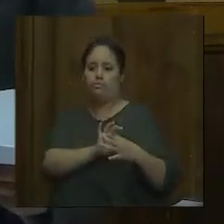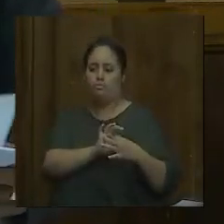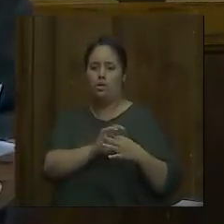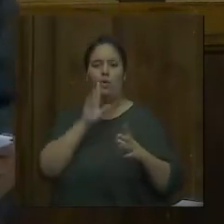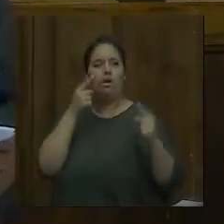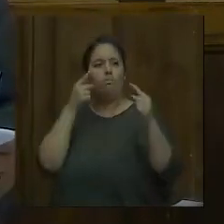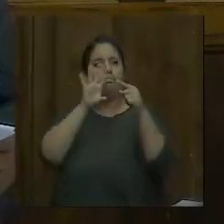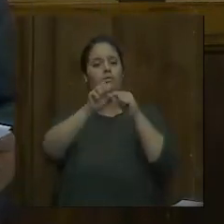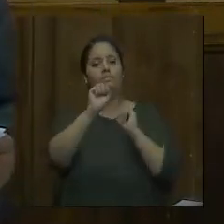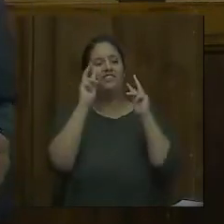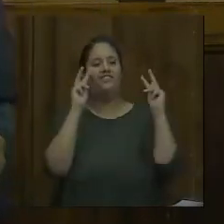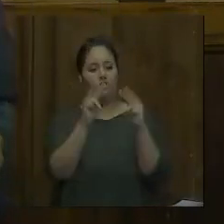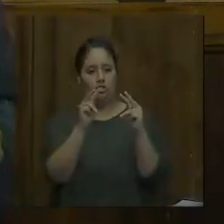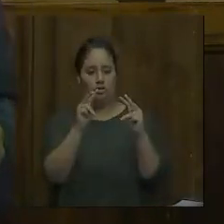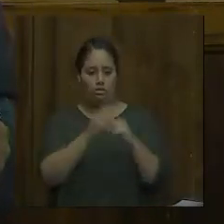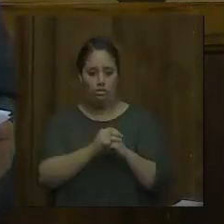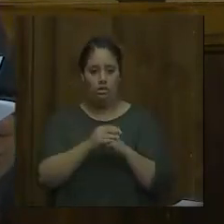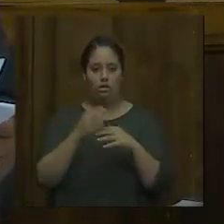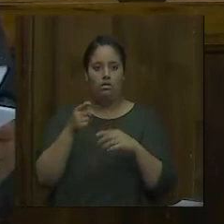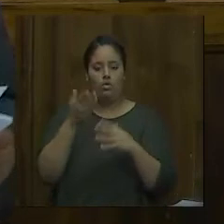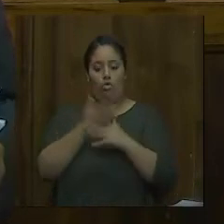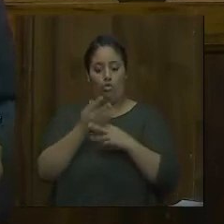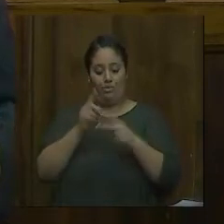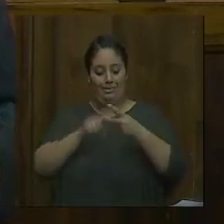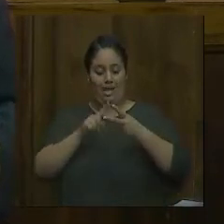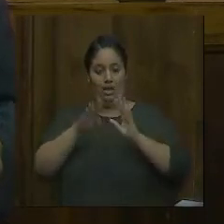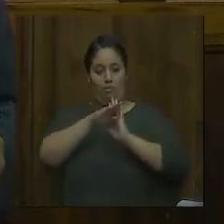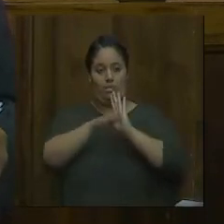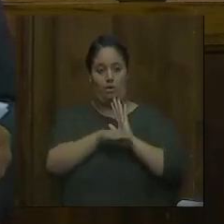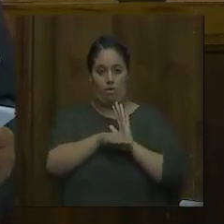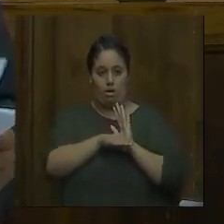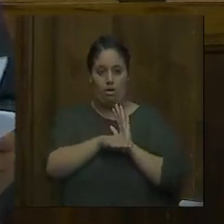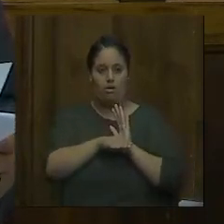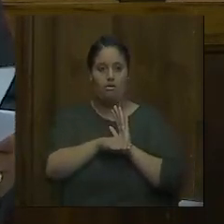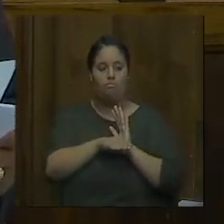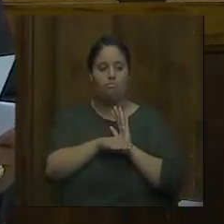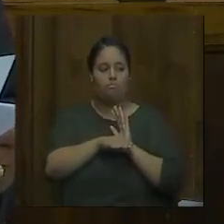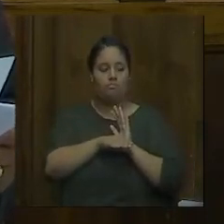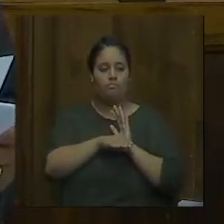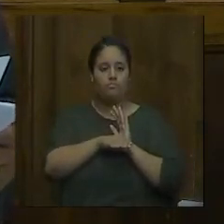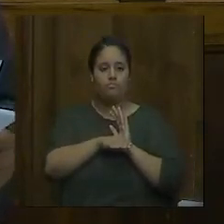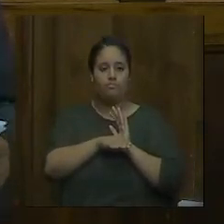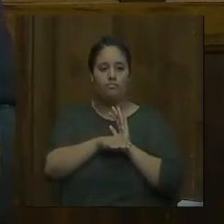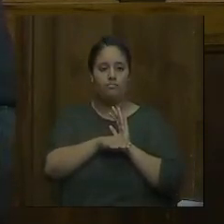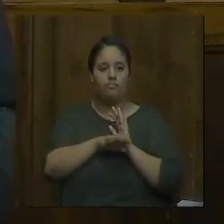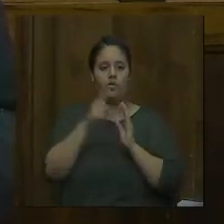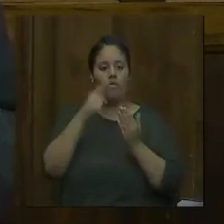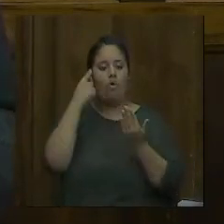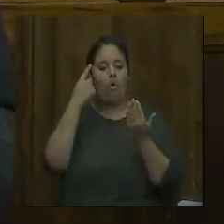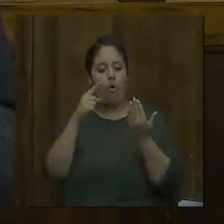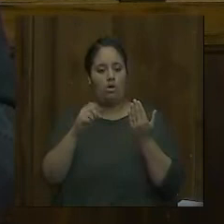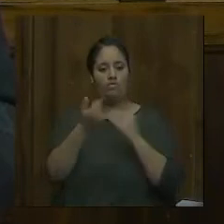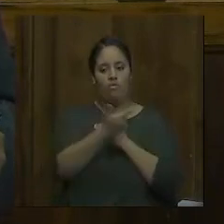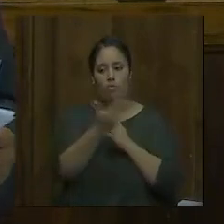to achieve their vision through their second program, which calls for an audit of all